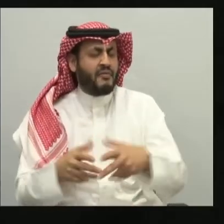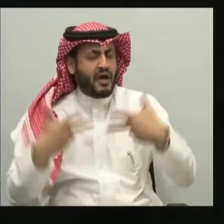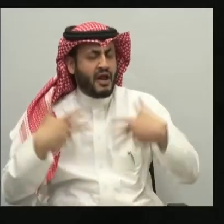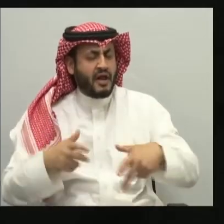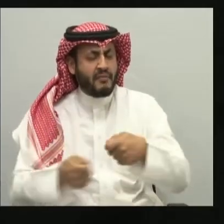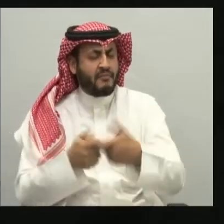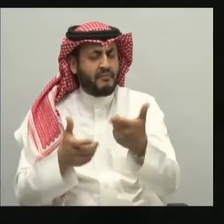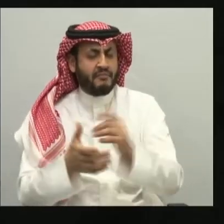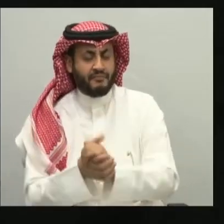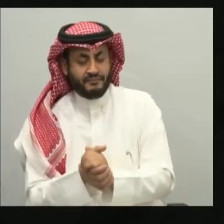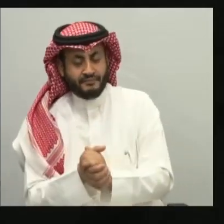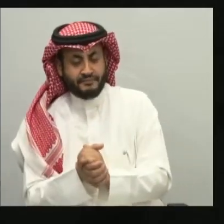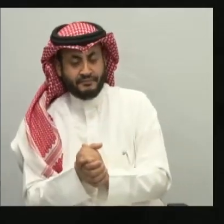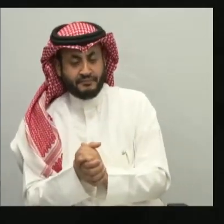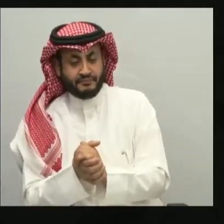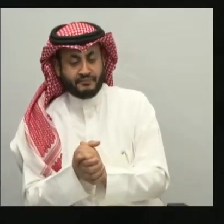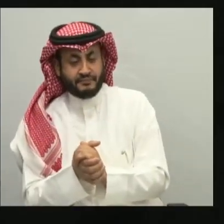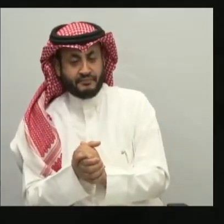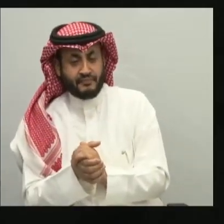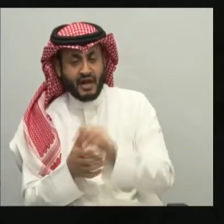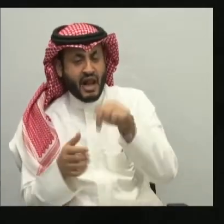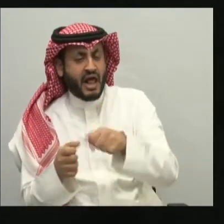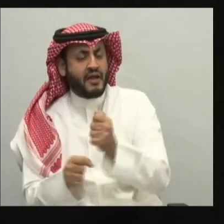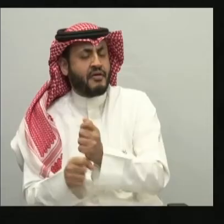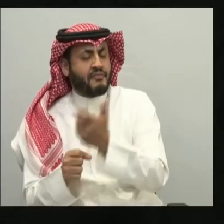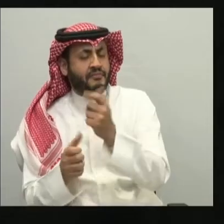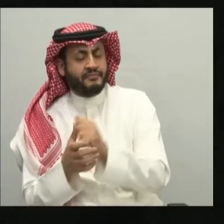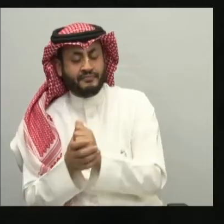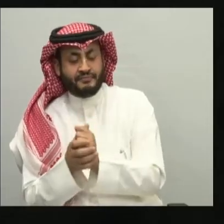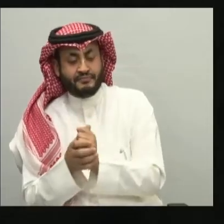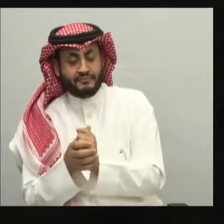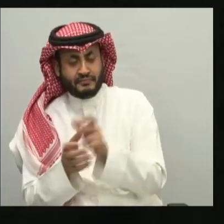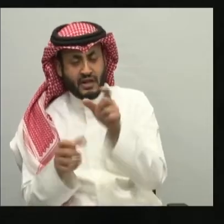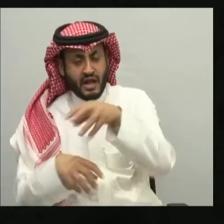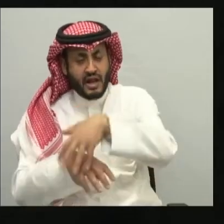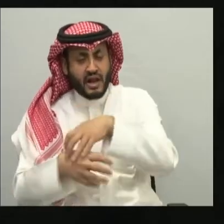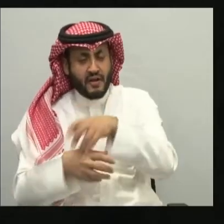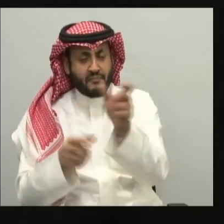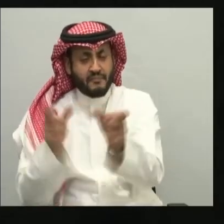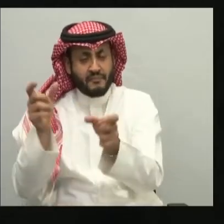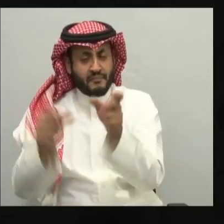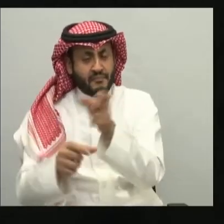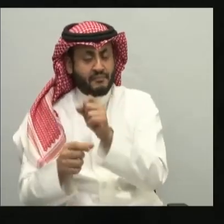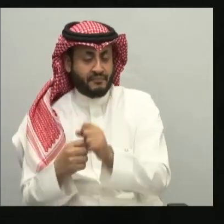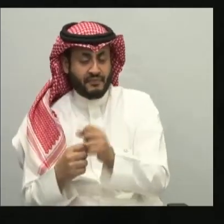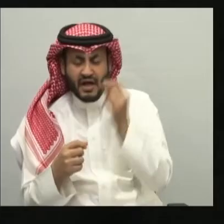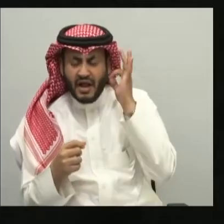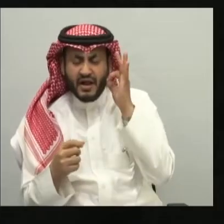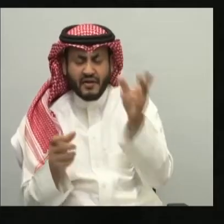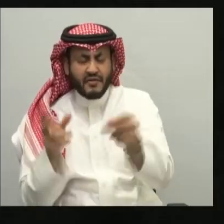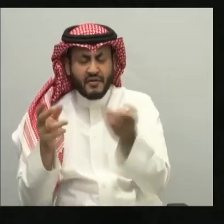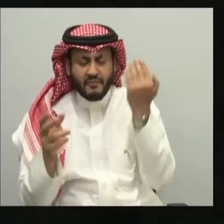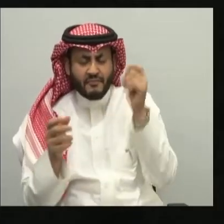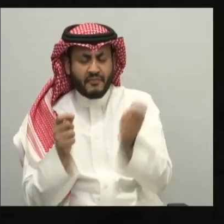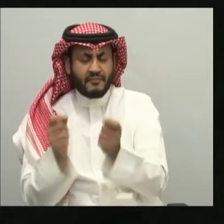they going to buy. So what we need to do now is try to fill in this chart with this information,